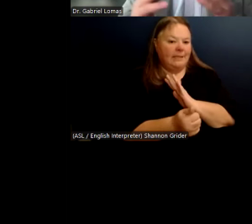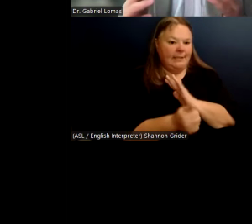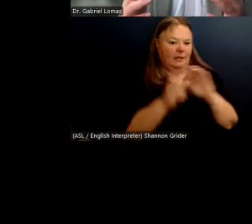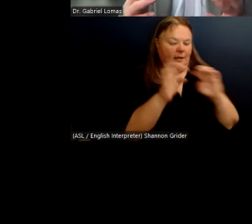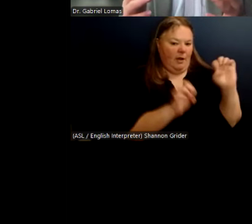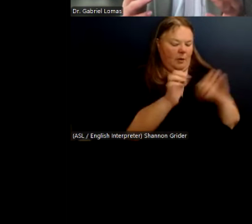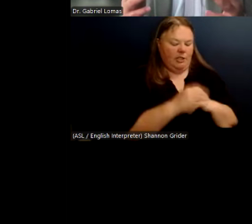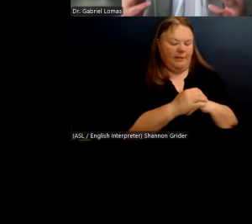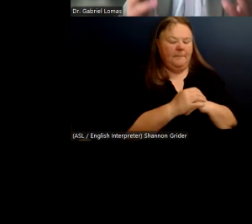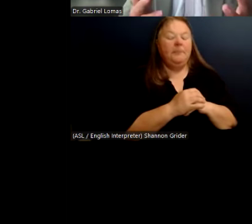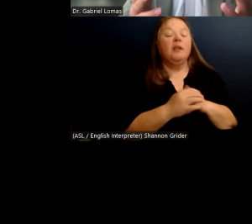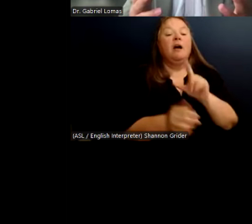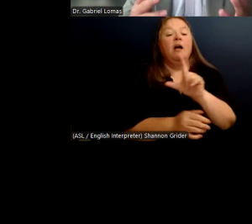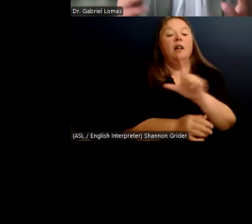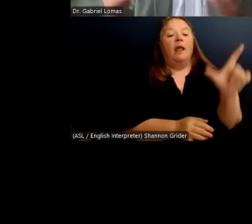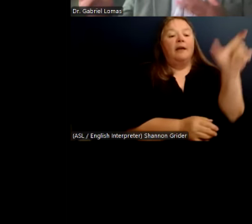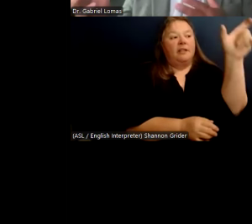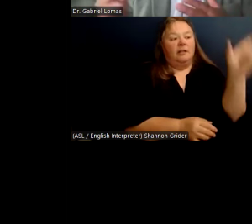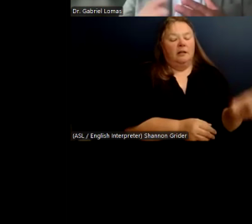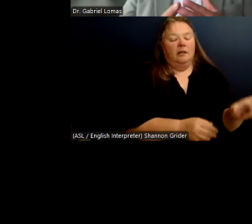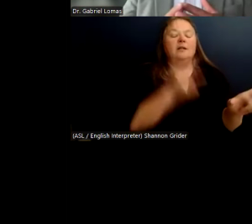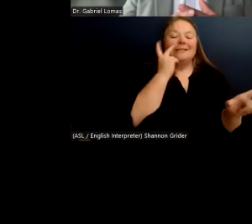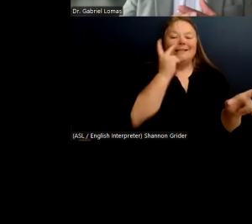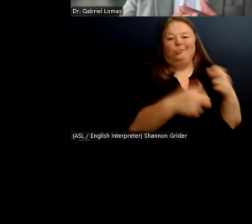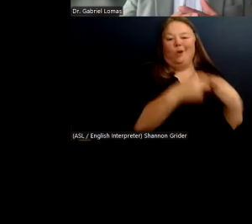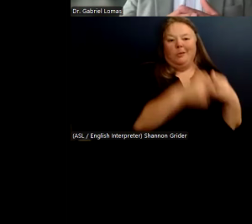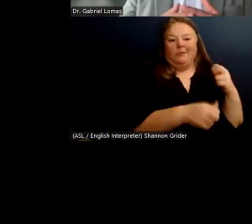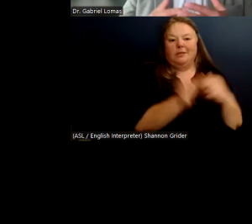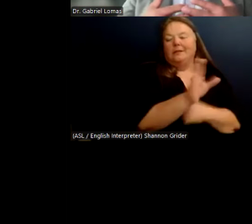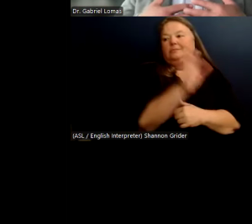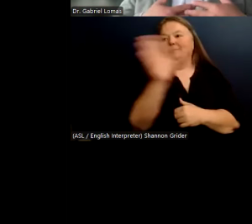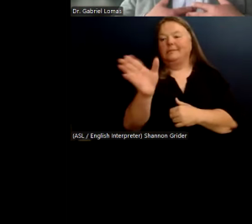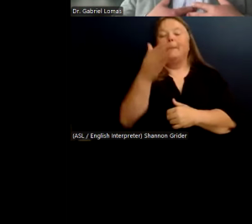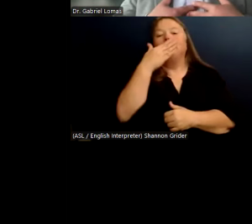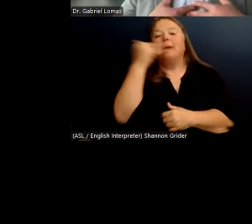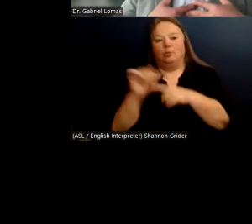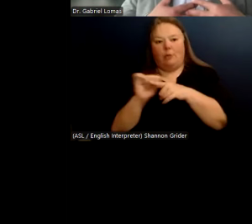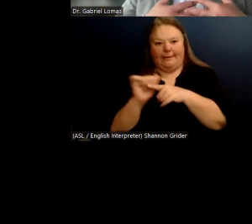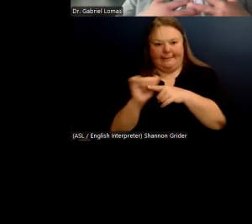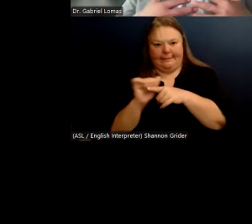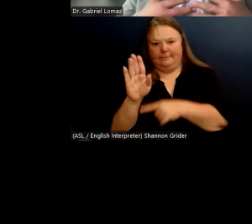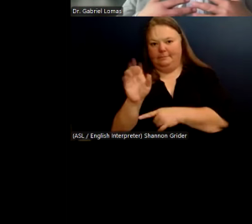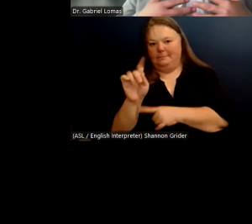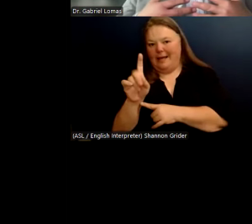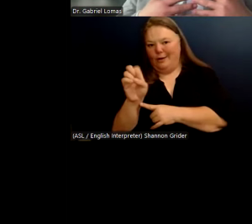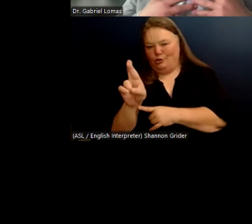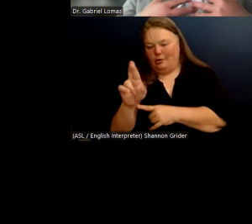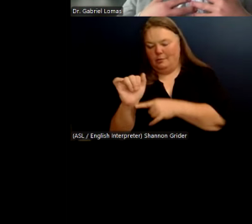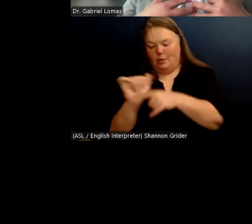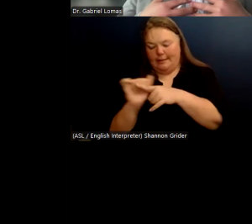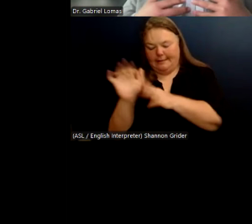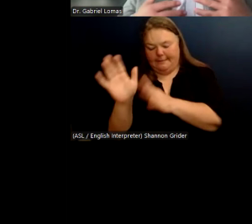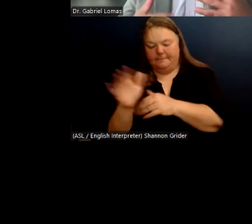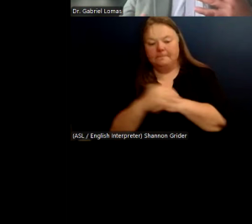On the left-hand side, you'll see some problems, and then you'll see some better practices on the right-hand side. From my experience, what we see is what I see as